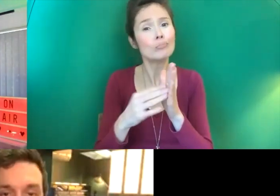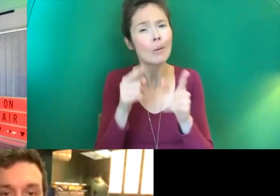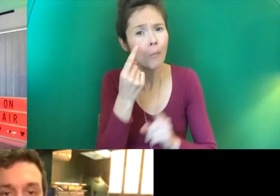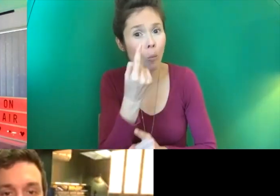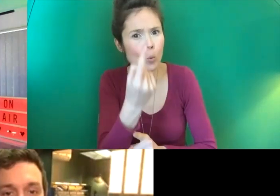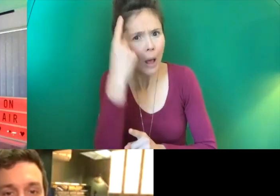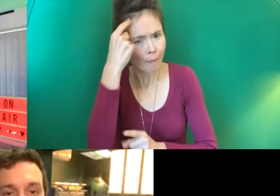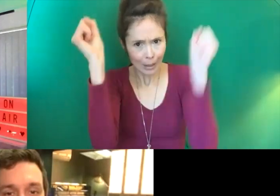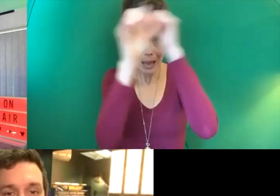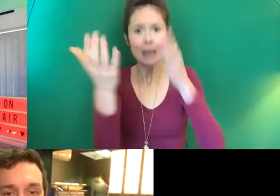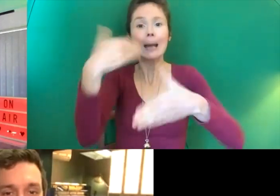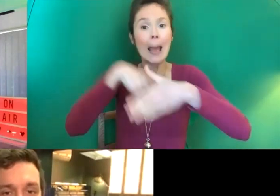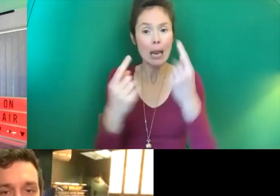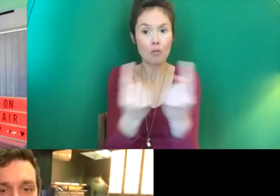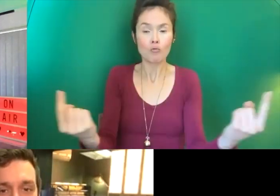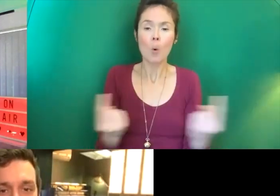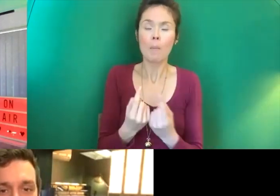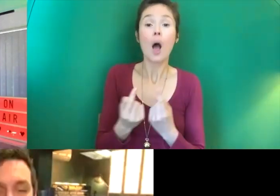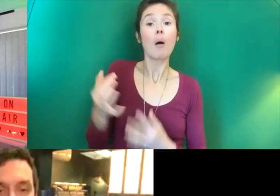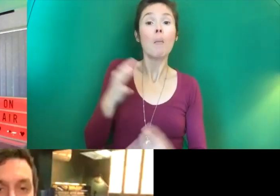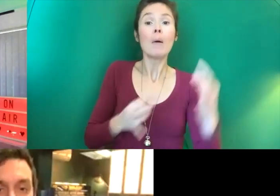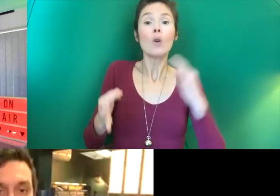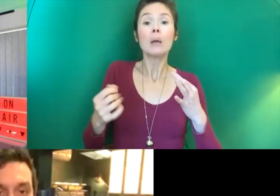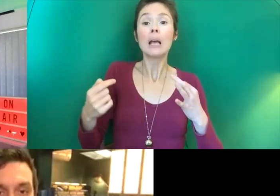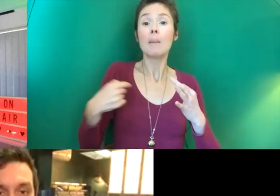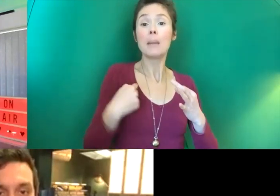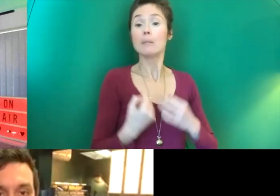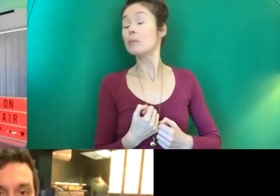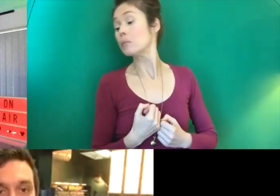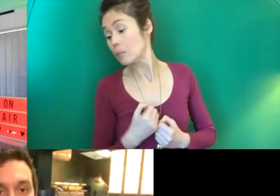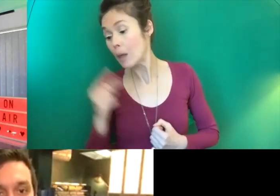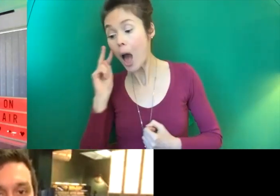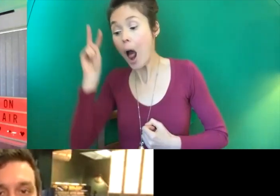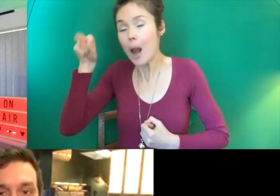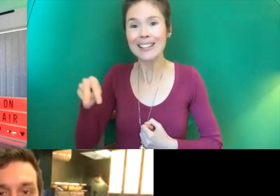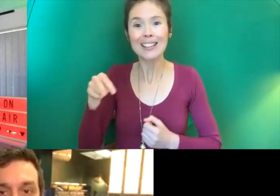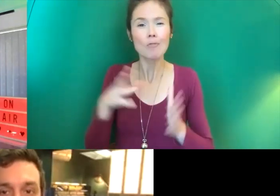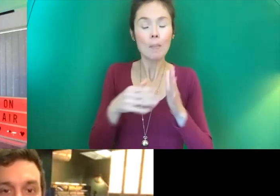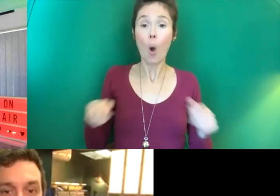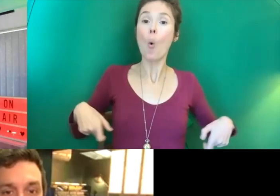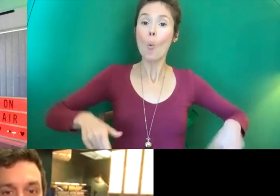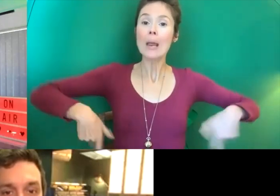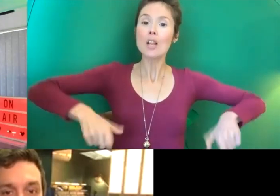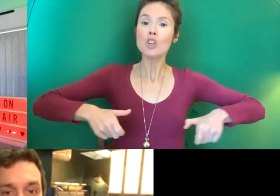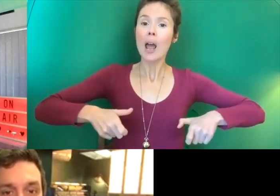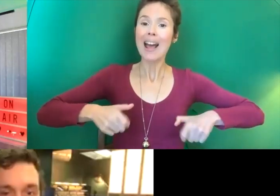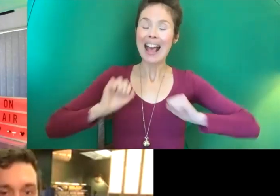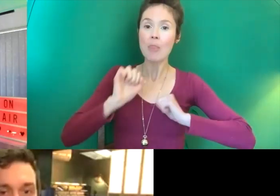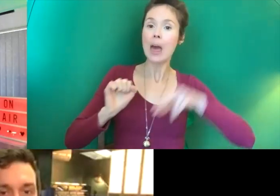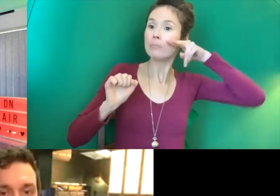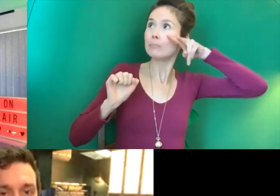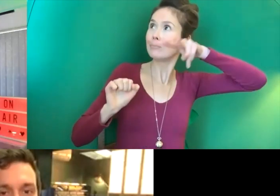room, you are actually on a higher level. So if you're in a wheelchair, for example, your eye line is the same as everybody else,